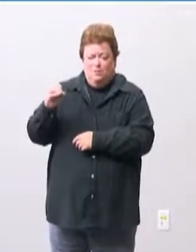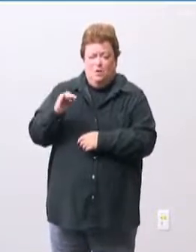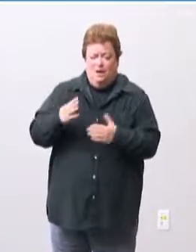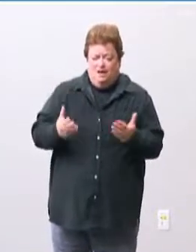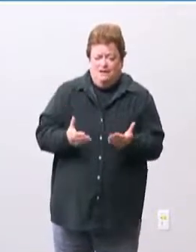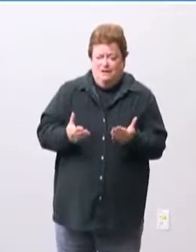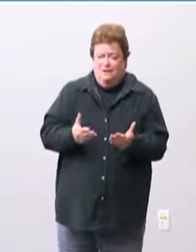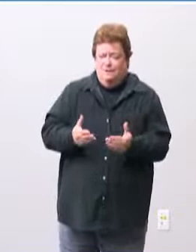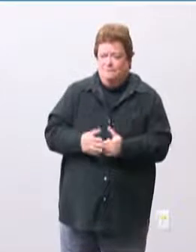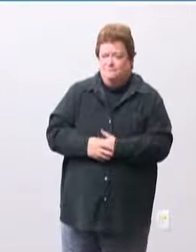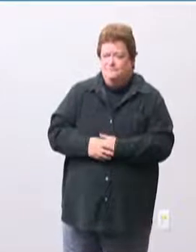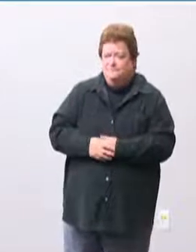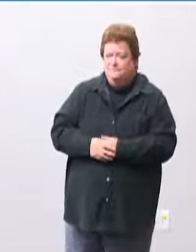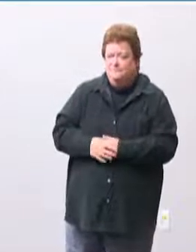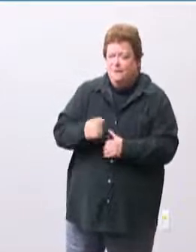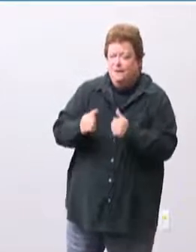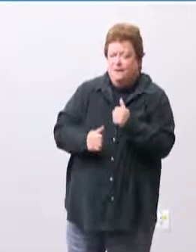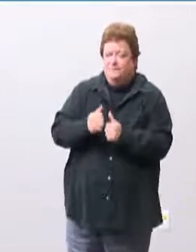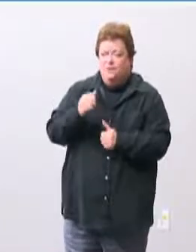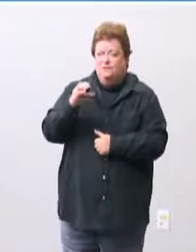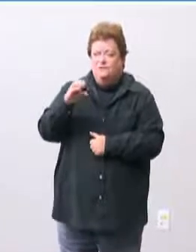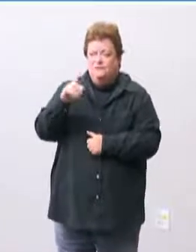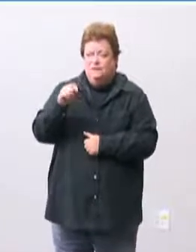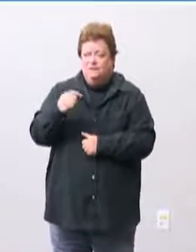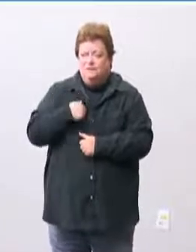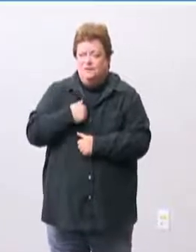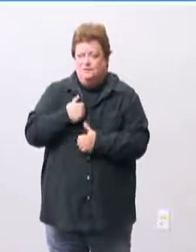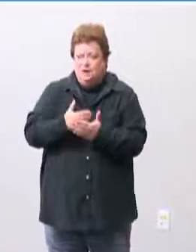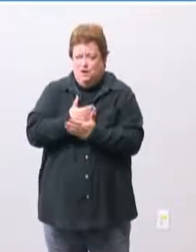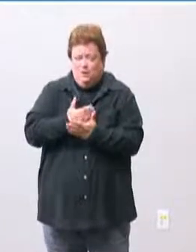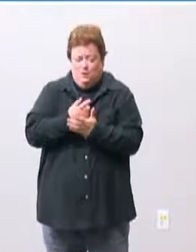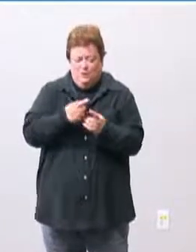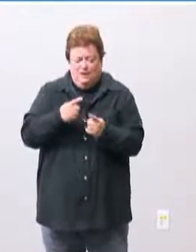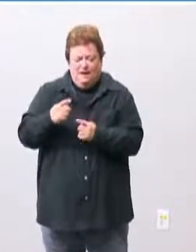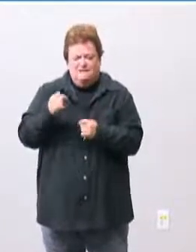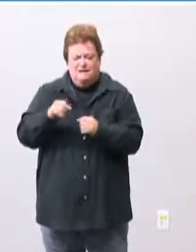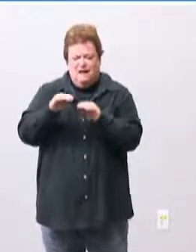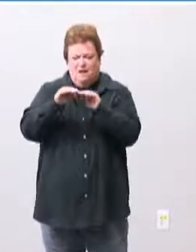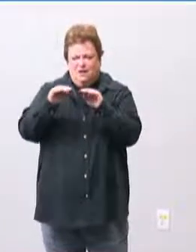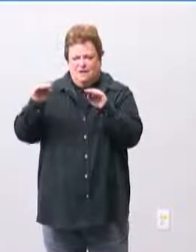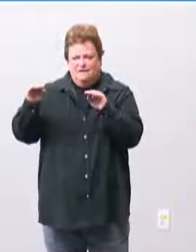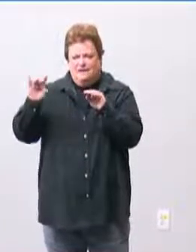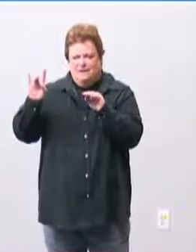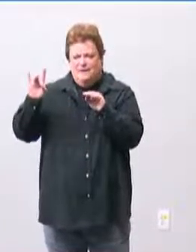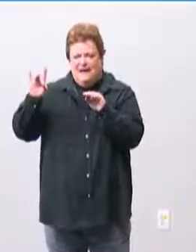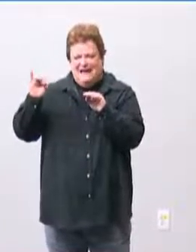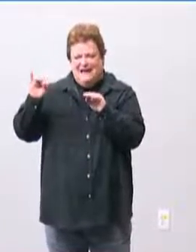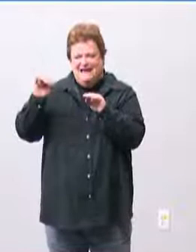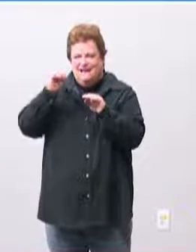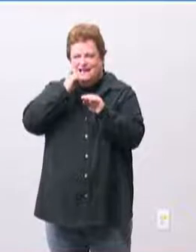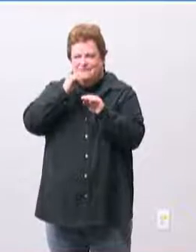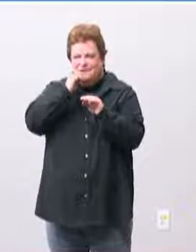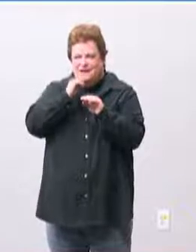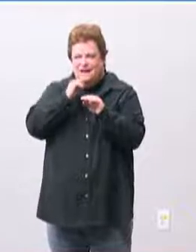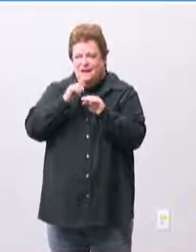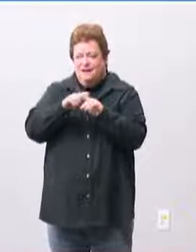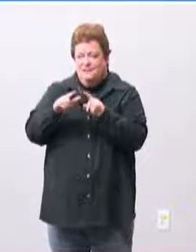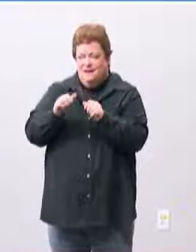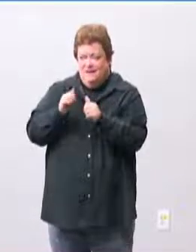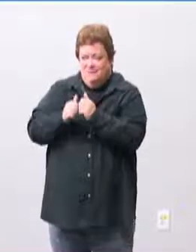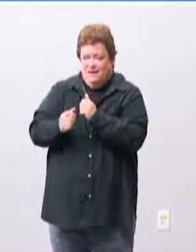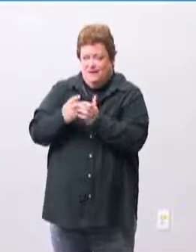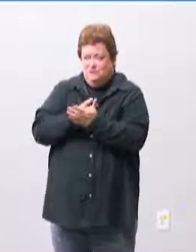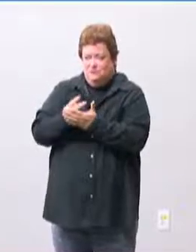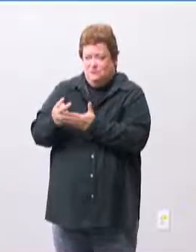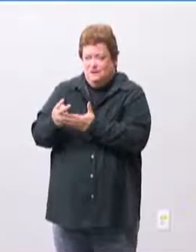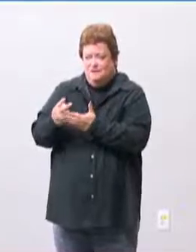home. For most of October, new cases have leveled off at about 80 per day. However, over the past 2